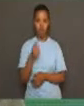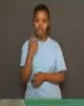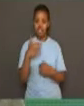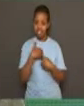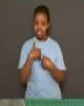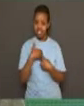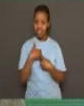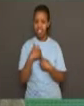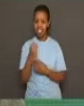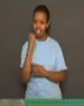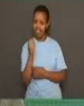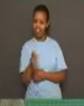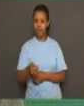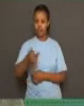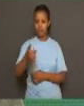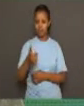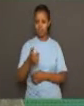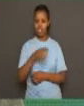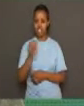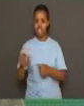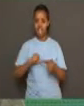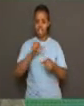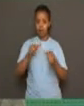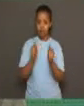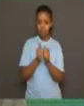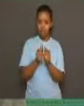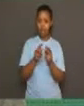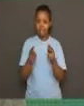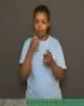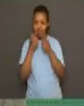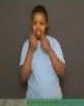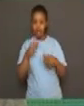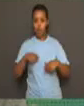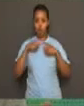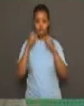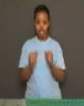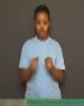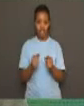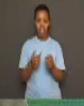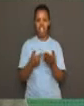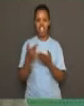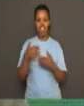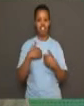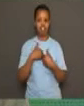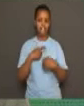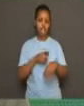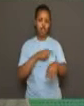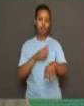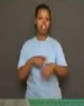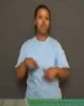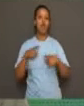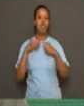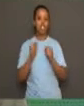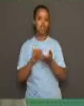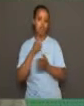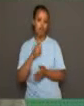strong, fast, and well adapted to its surroundings, the animal can live longer. The